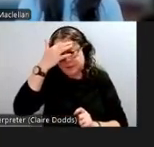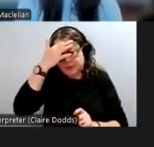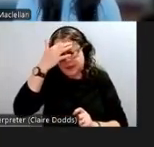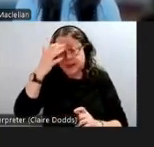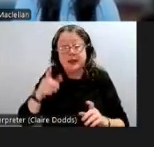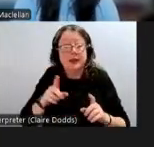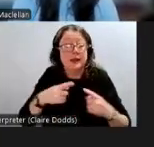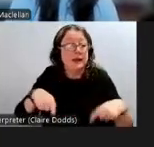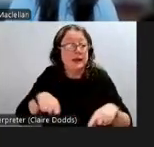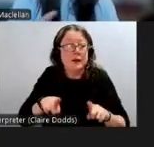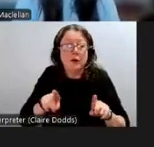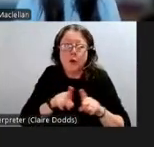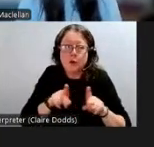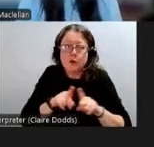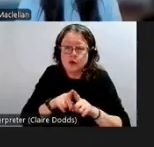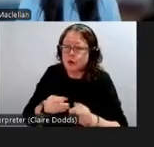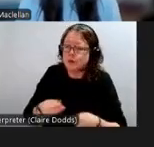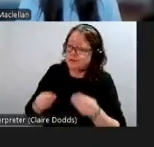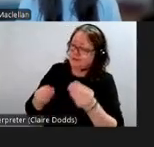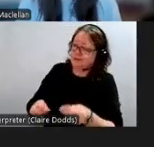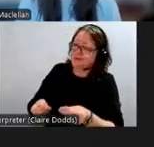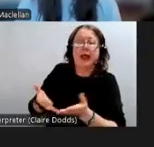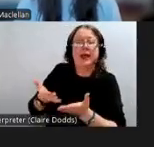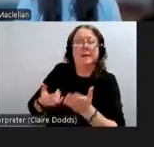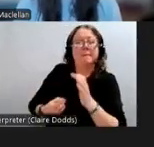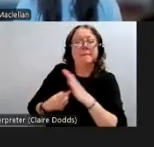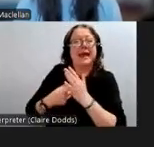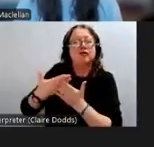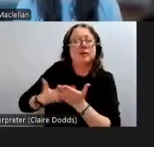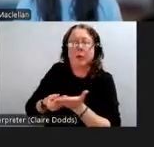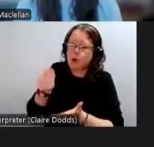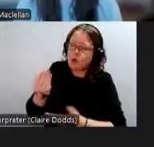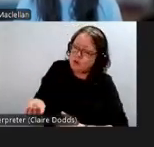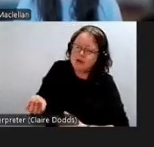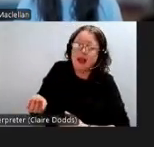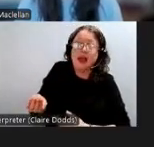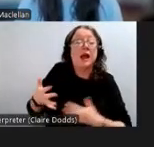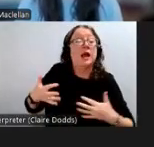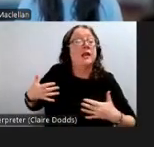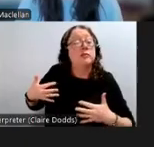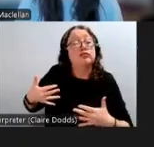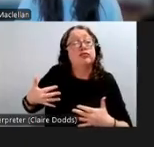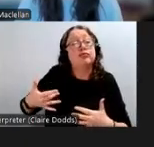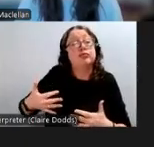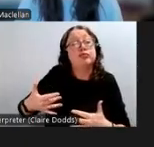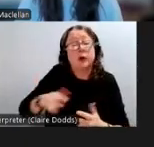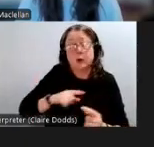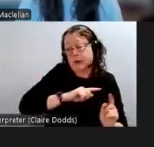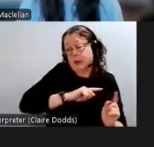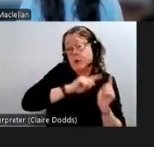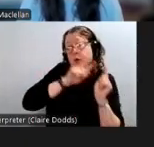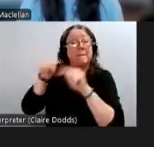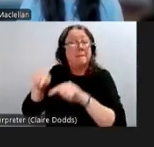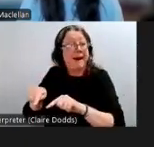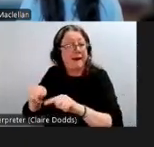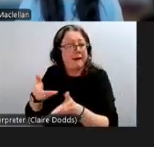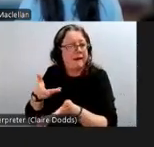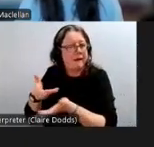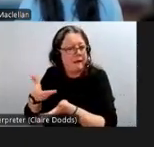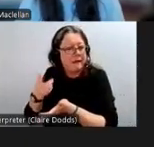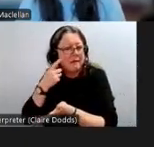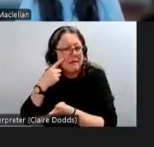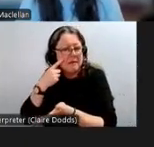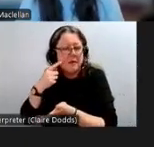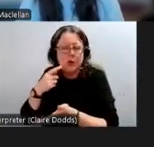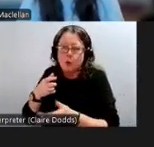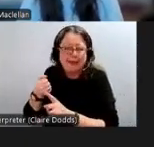review a little bit after the main report to kind of check in and see how things are changing and report on some of that impact of